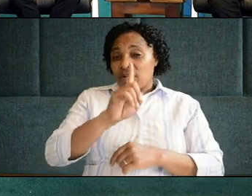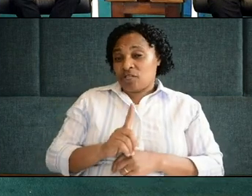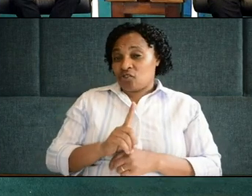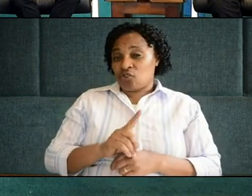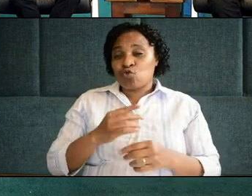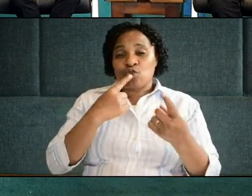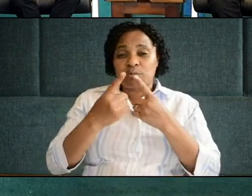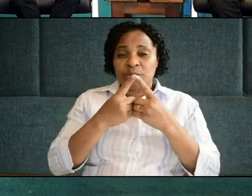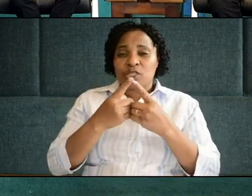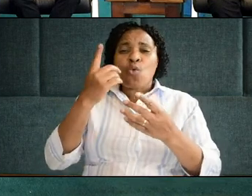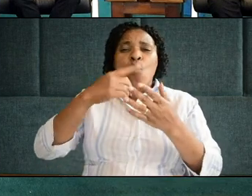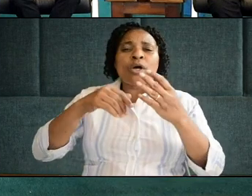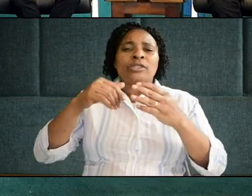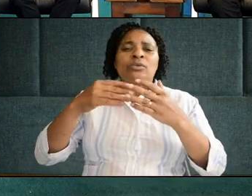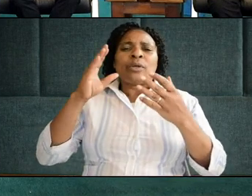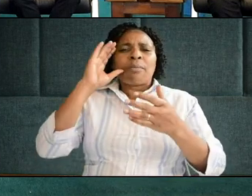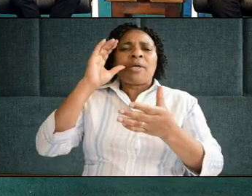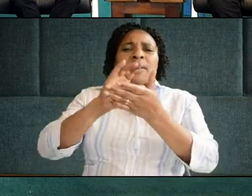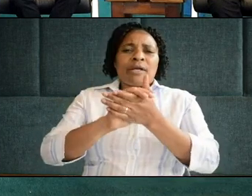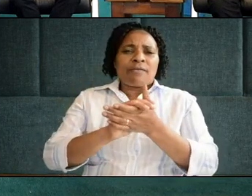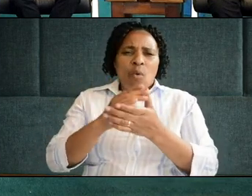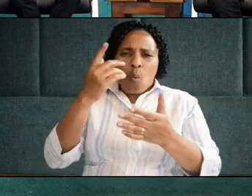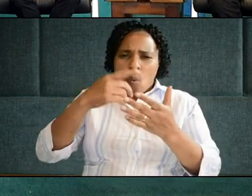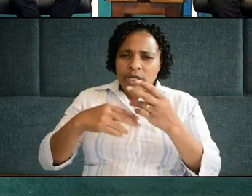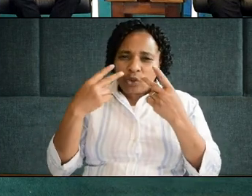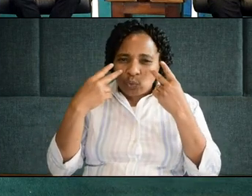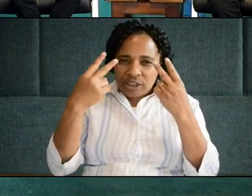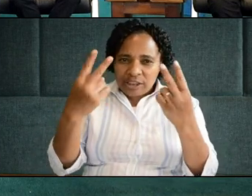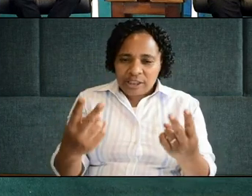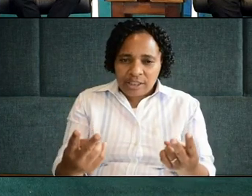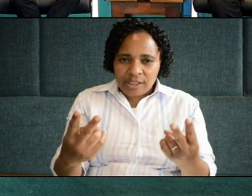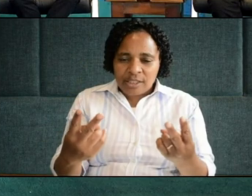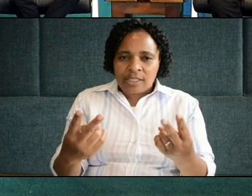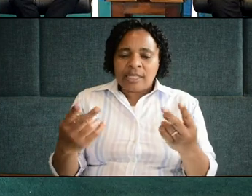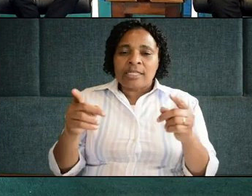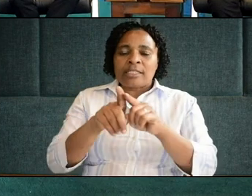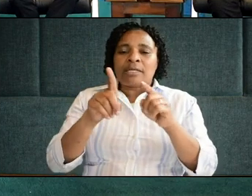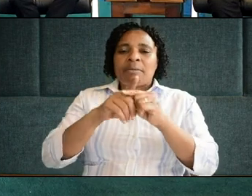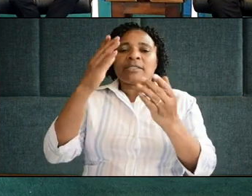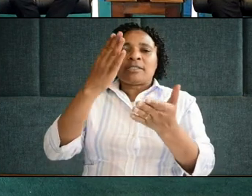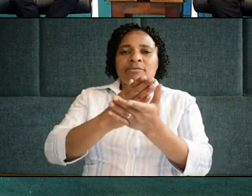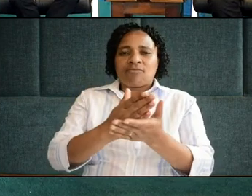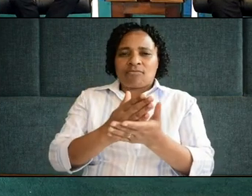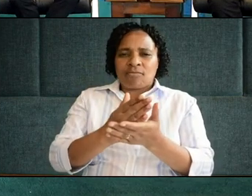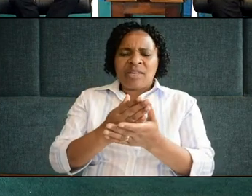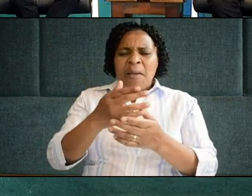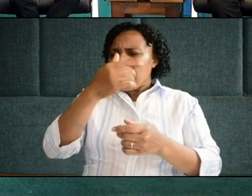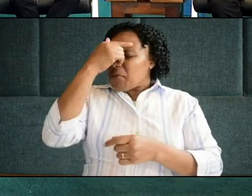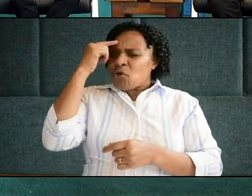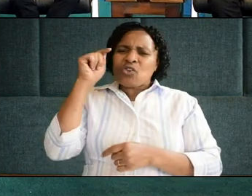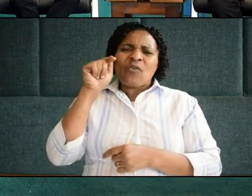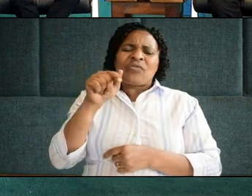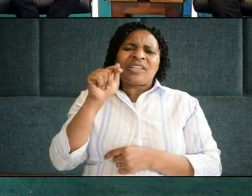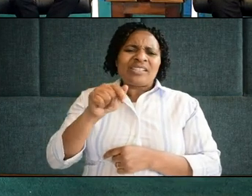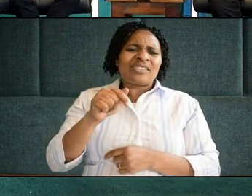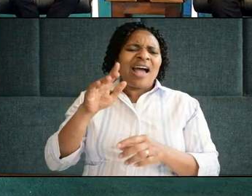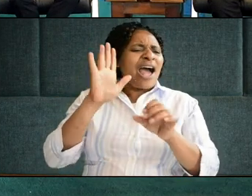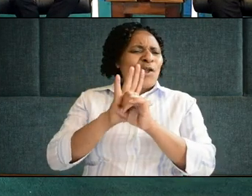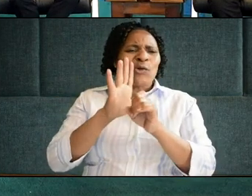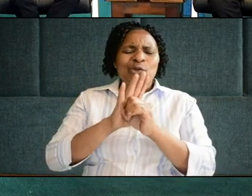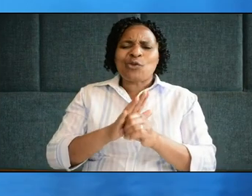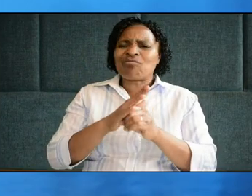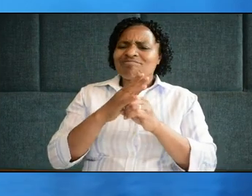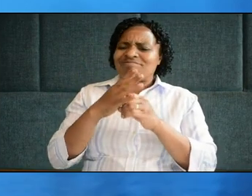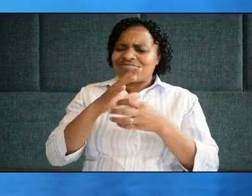out what we believe and what we see as right. And because of that, there's a lot going